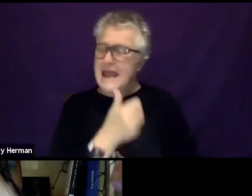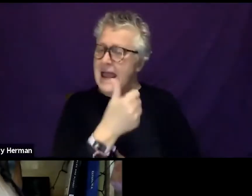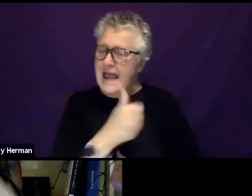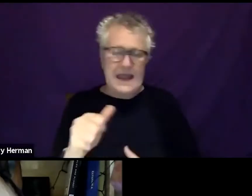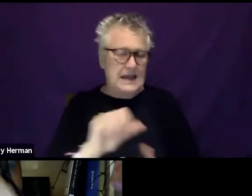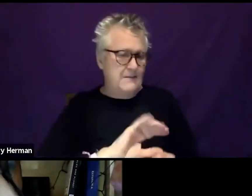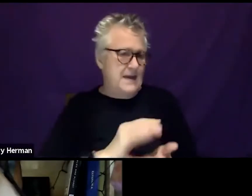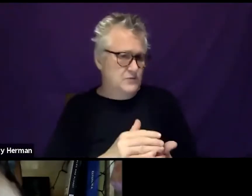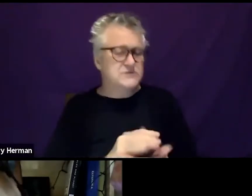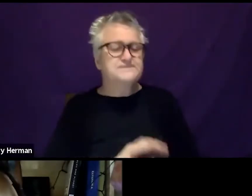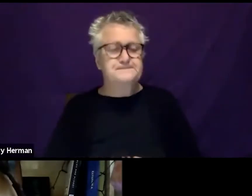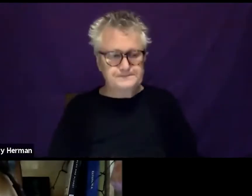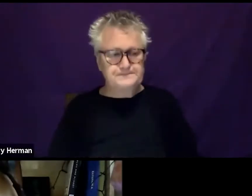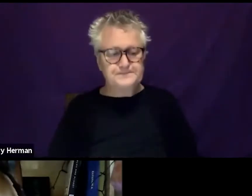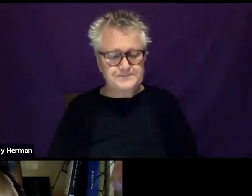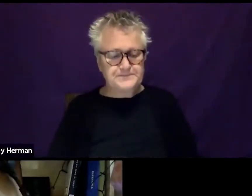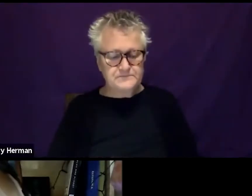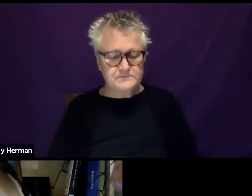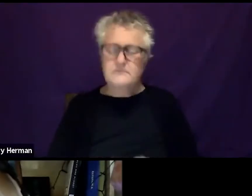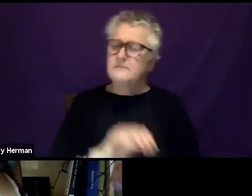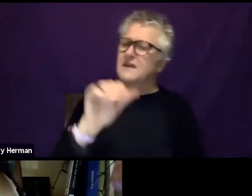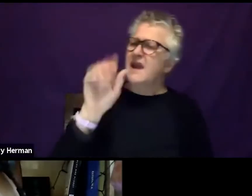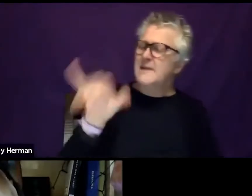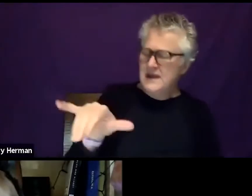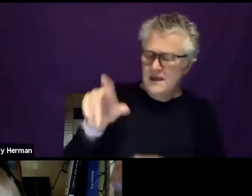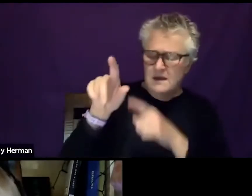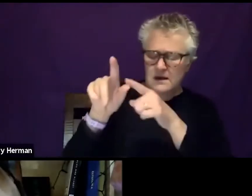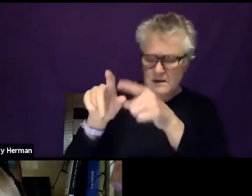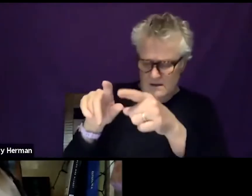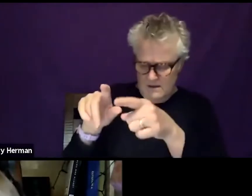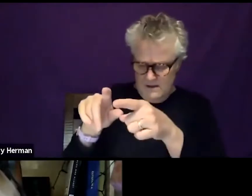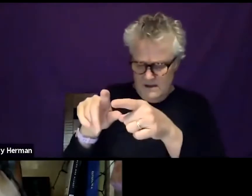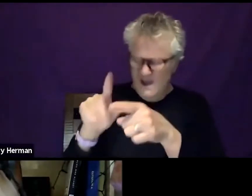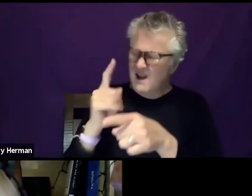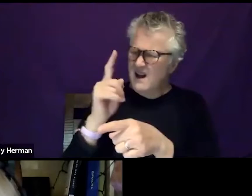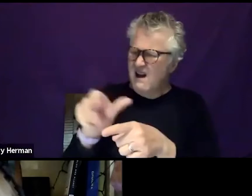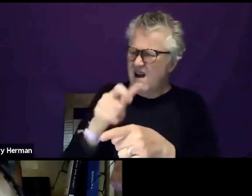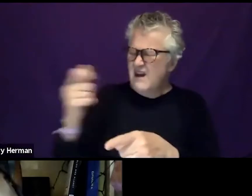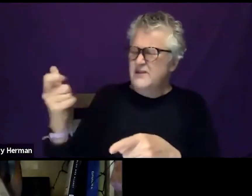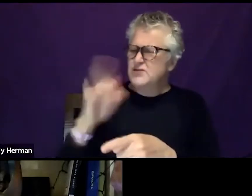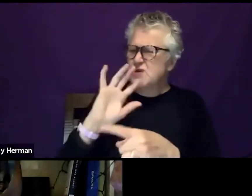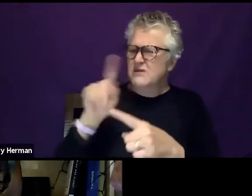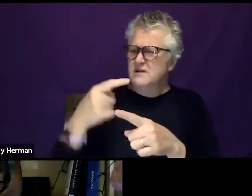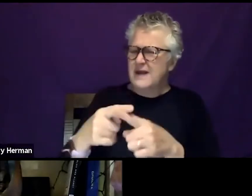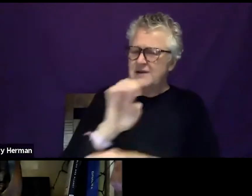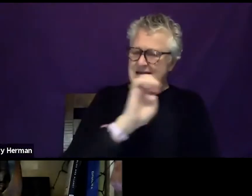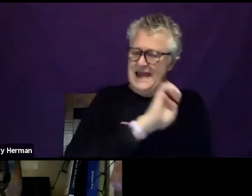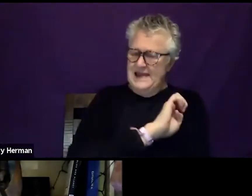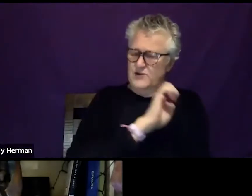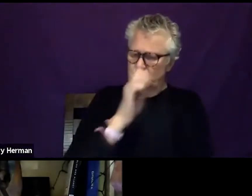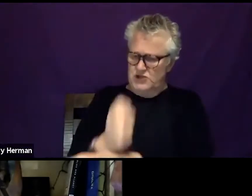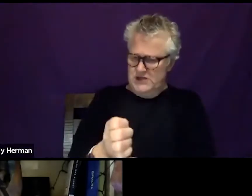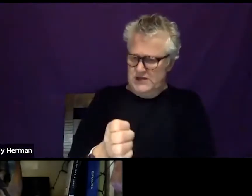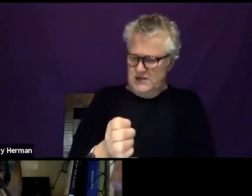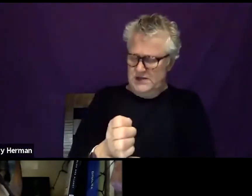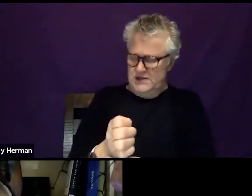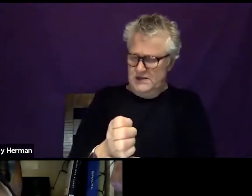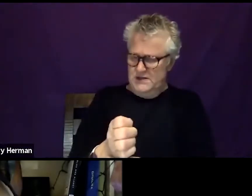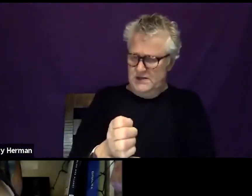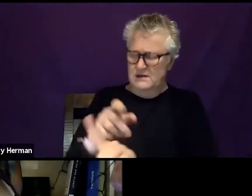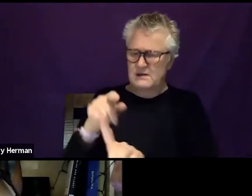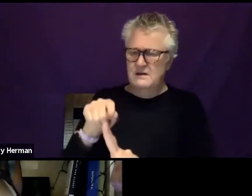you mentioned something else about energy, and one thing that comes up with any type of activism, whatever activism it is, that